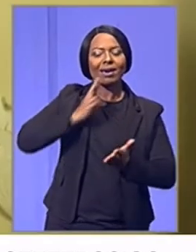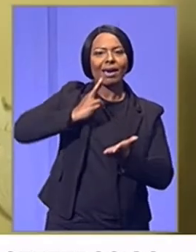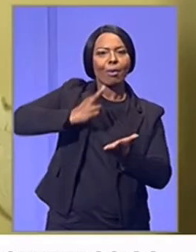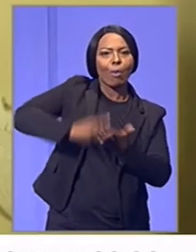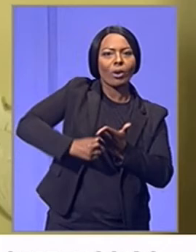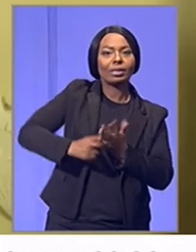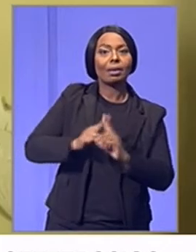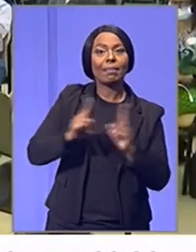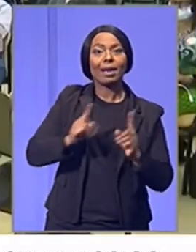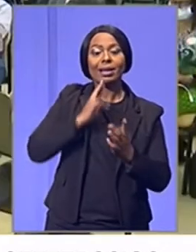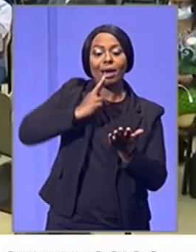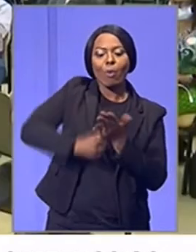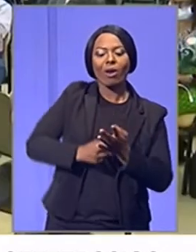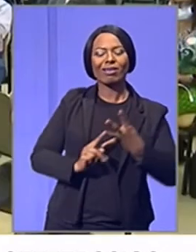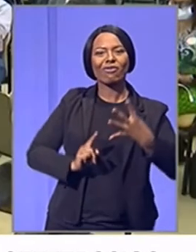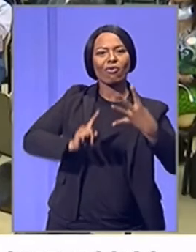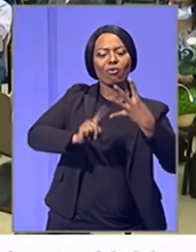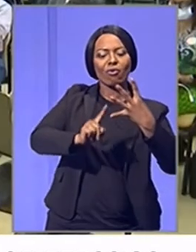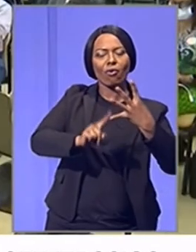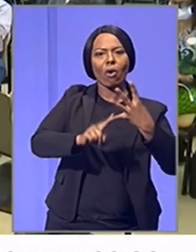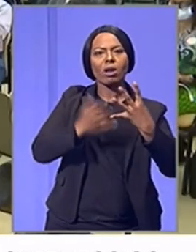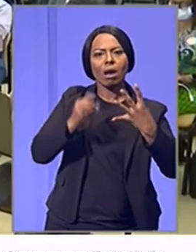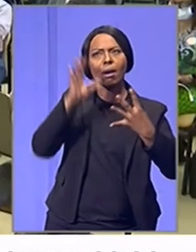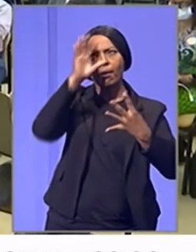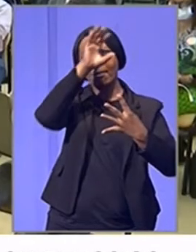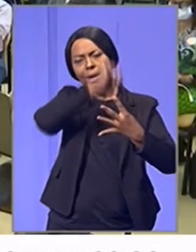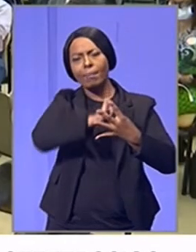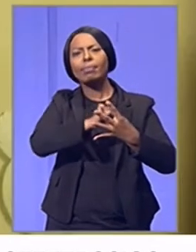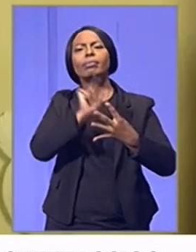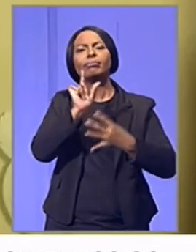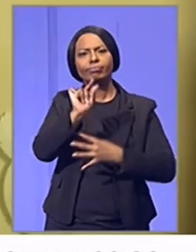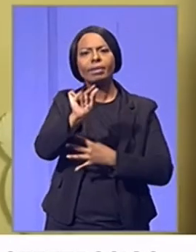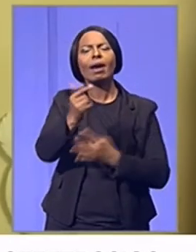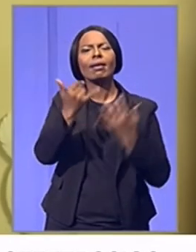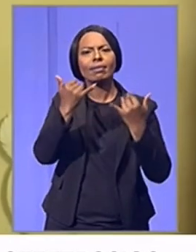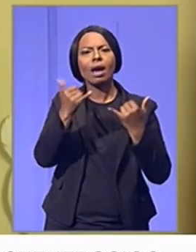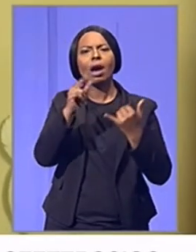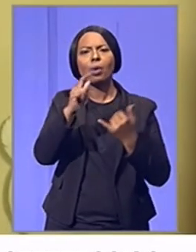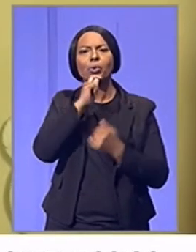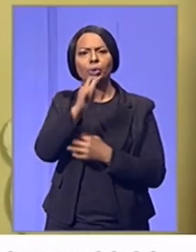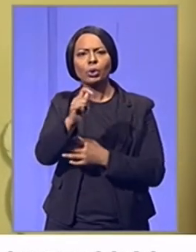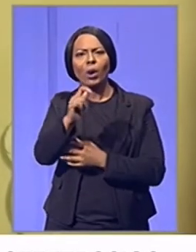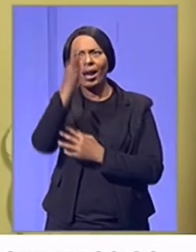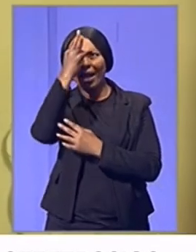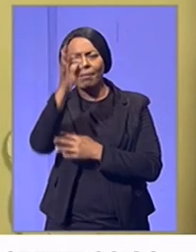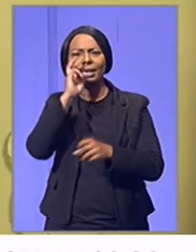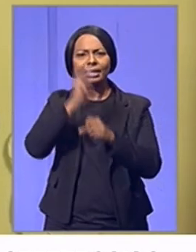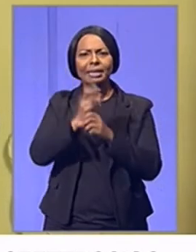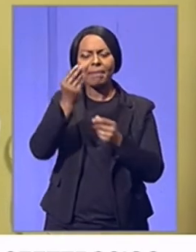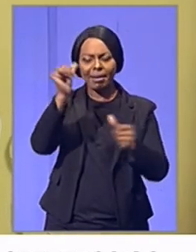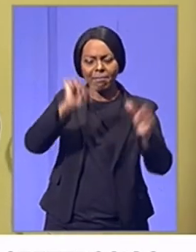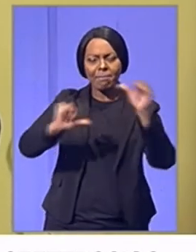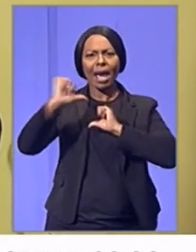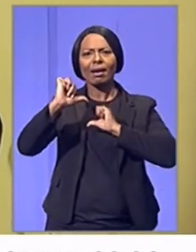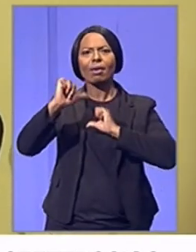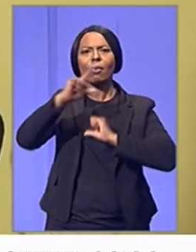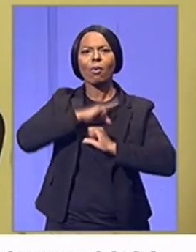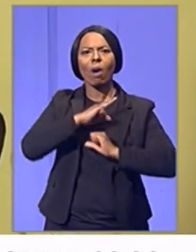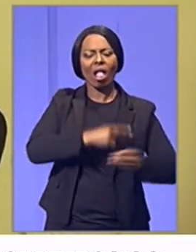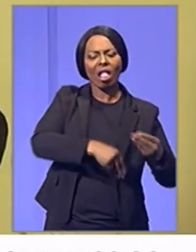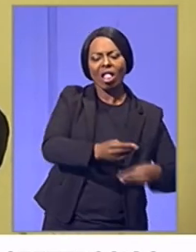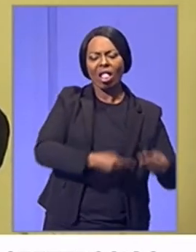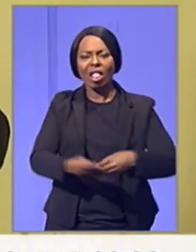ya tlanegisitse gore puso e bone kgakololo ya semolao malebana le gore a e ka kgona go boelwa ke madi a duetsweng